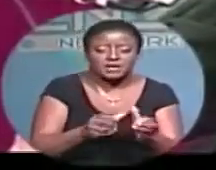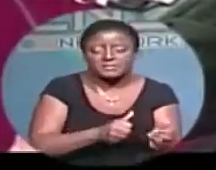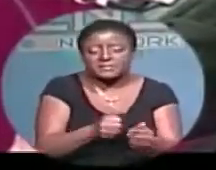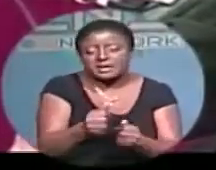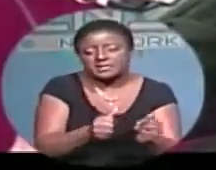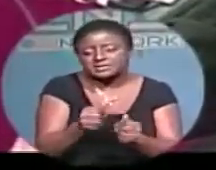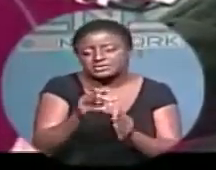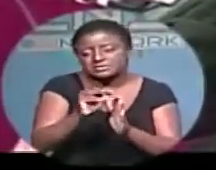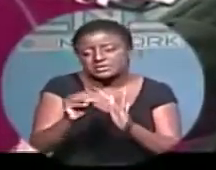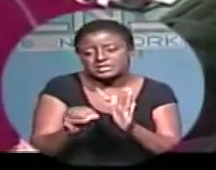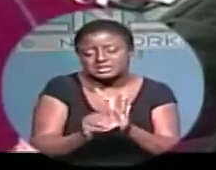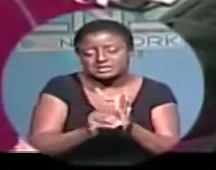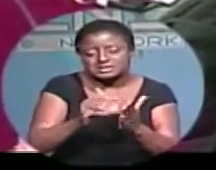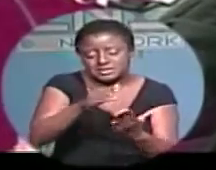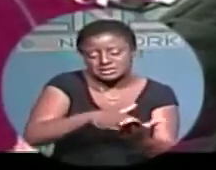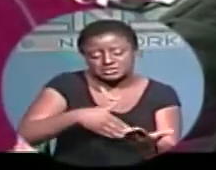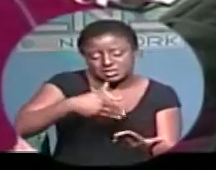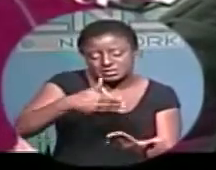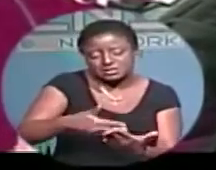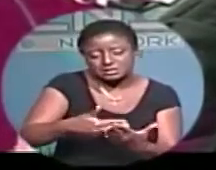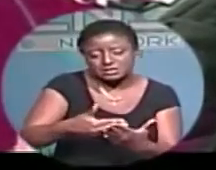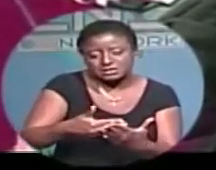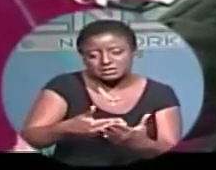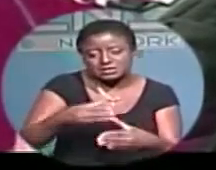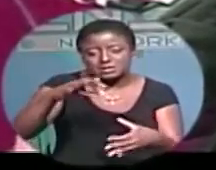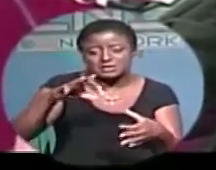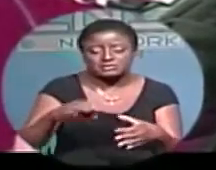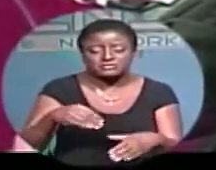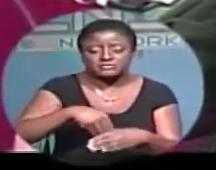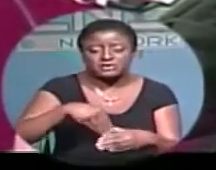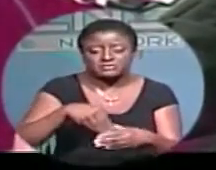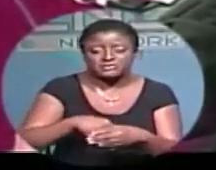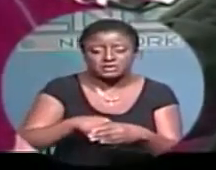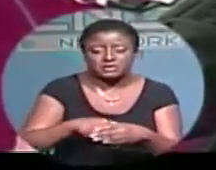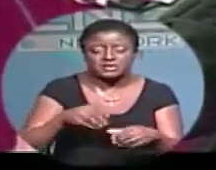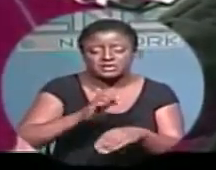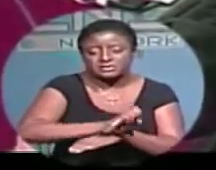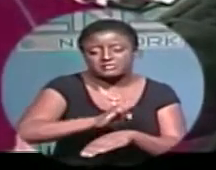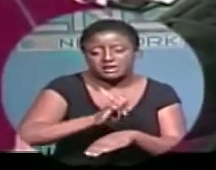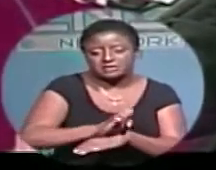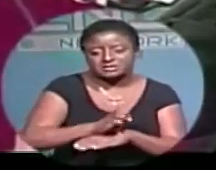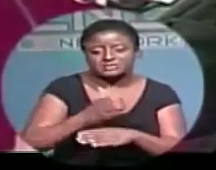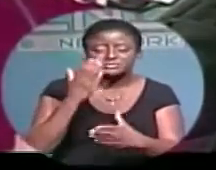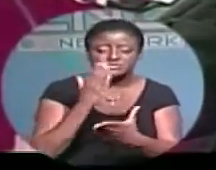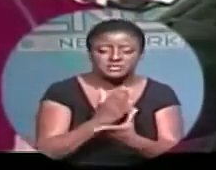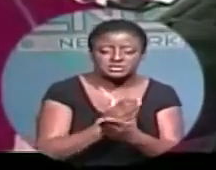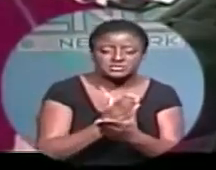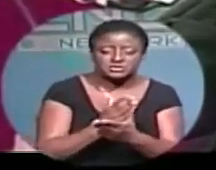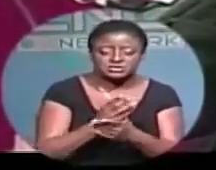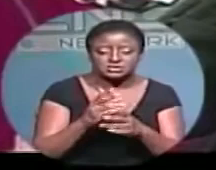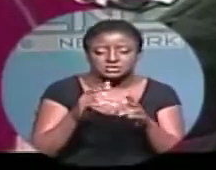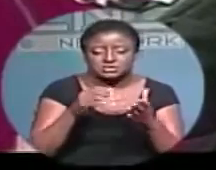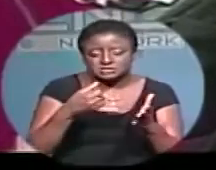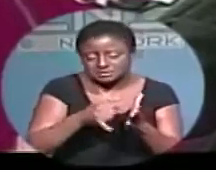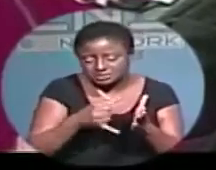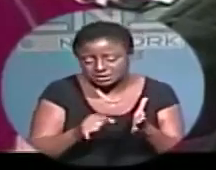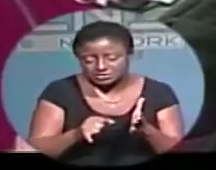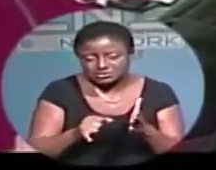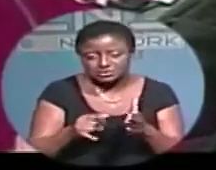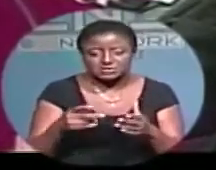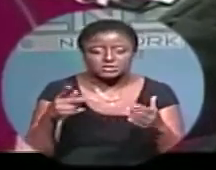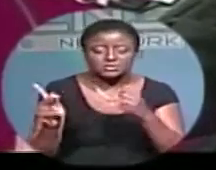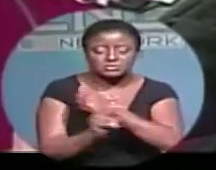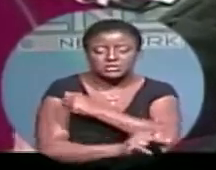management agenda comprising effective prevention, detection, prosecution,